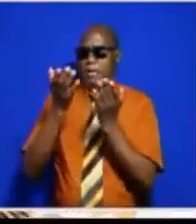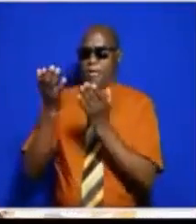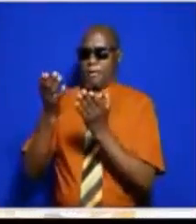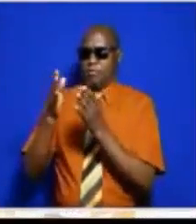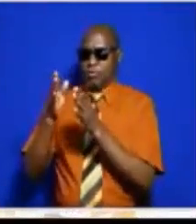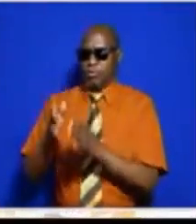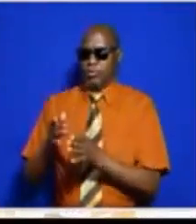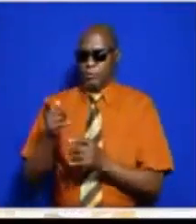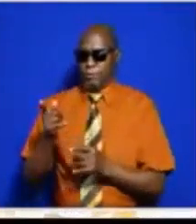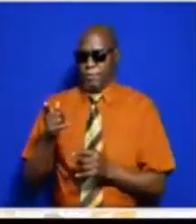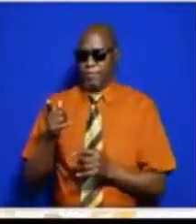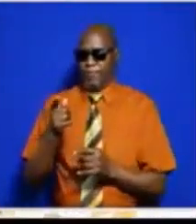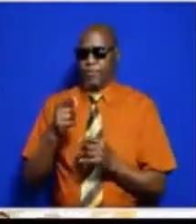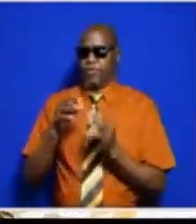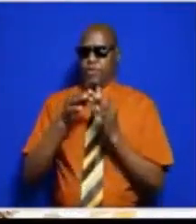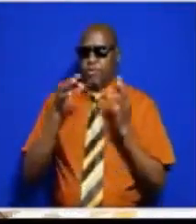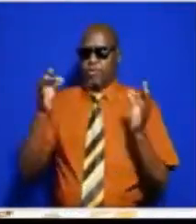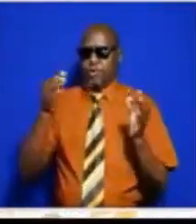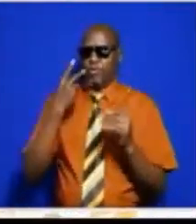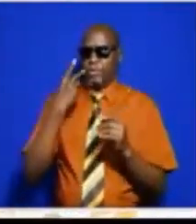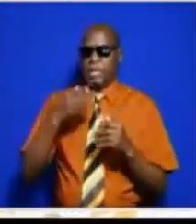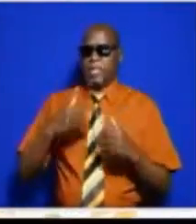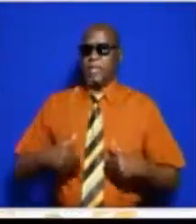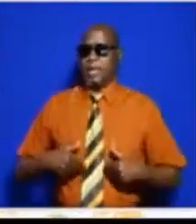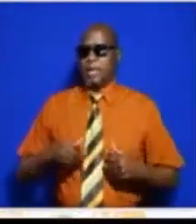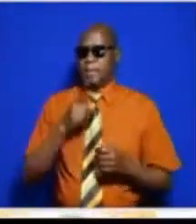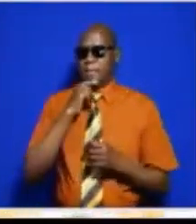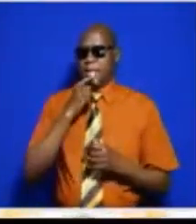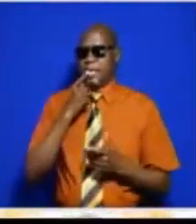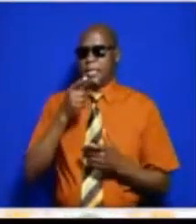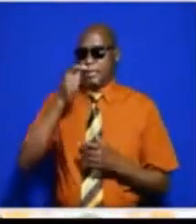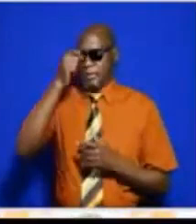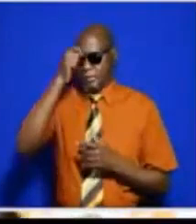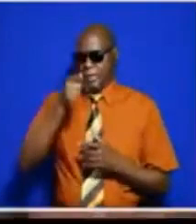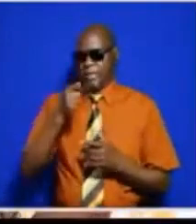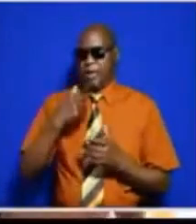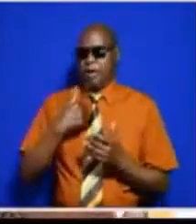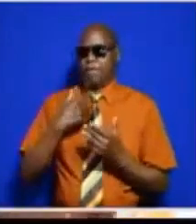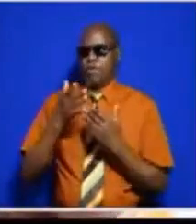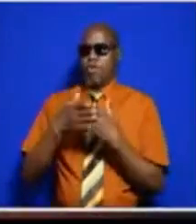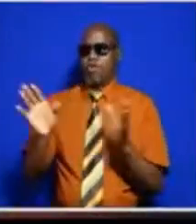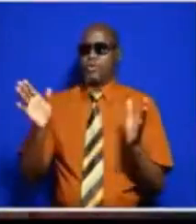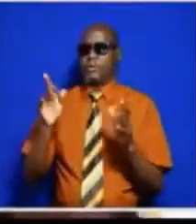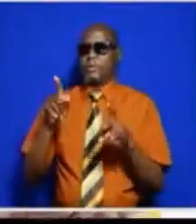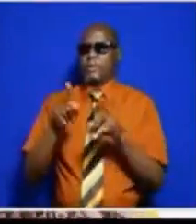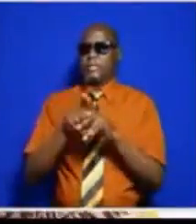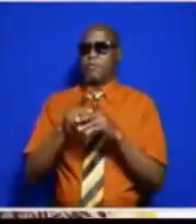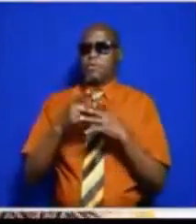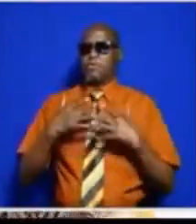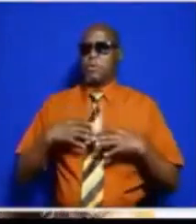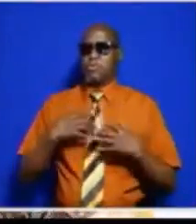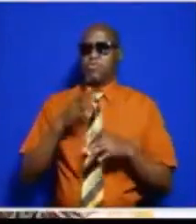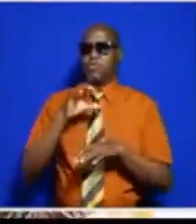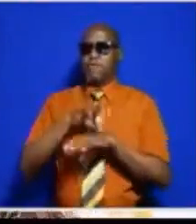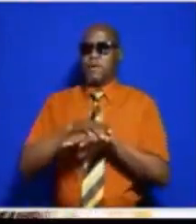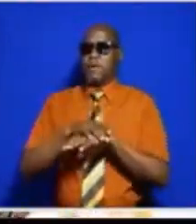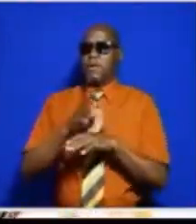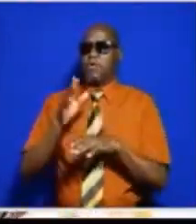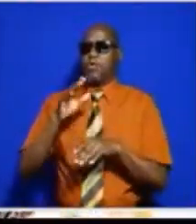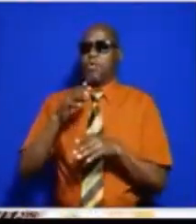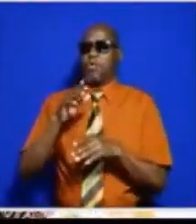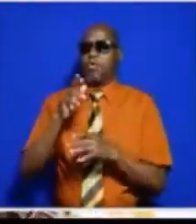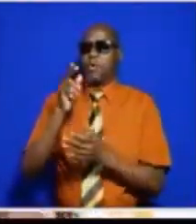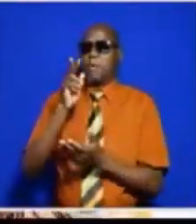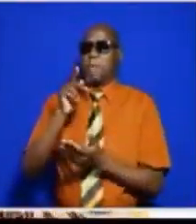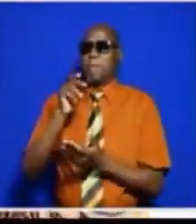longest, we have seen that this young man, the dignity has been stripped off. They are the same people you will find in the parks,